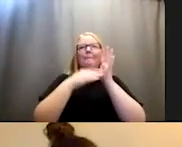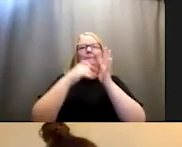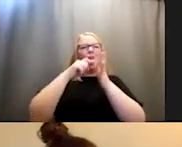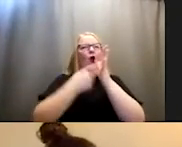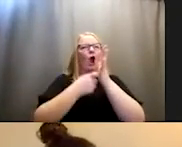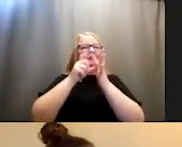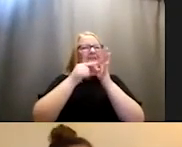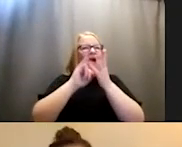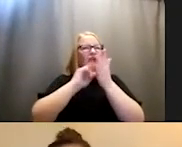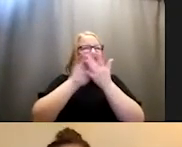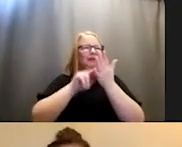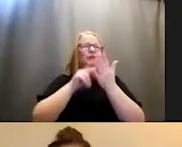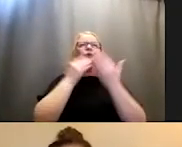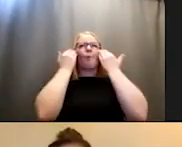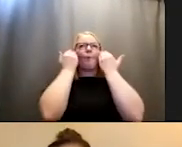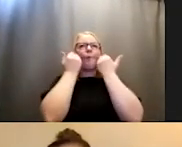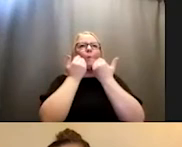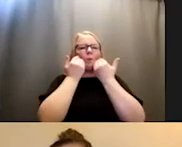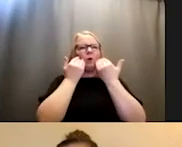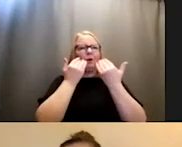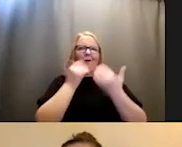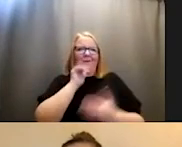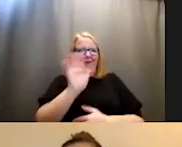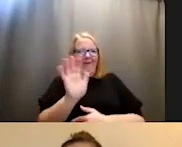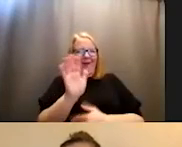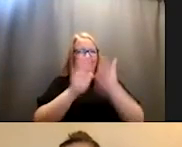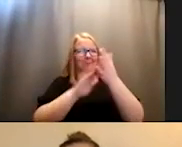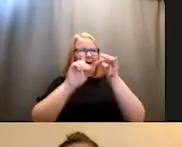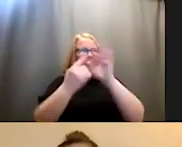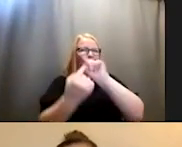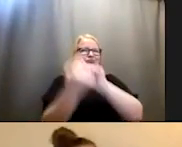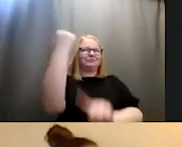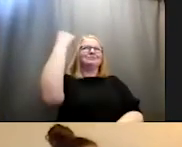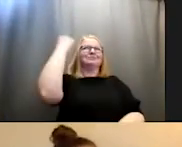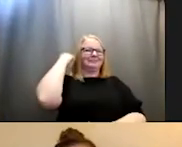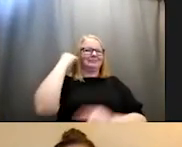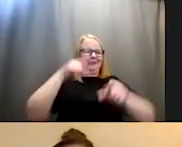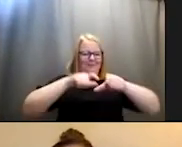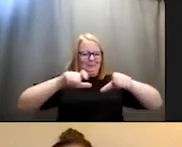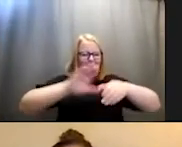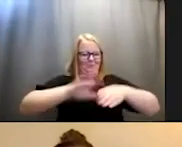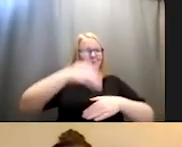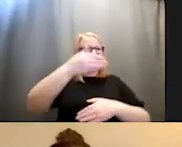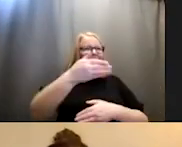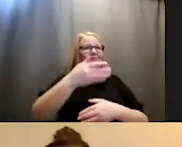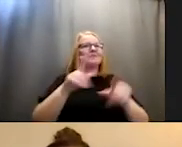be wrong. You can see on the right hand side, these are some of the, we've got Marlene Dietrich